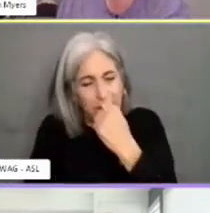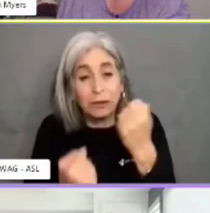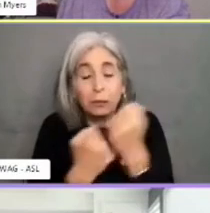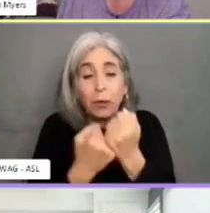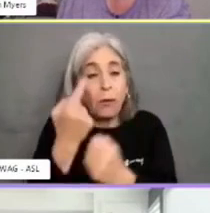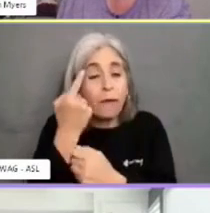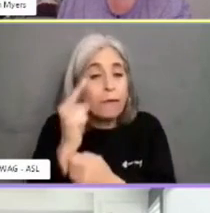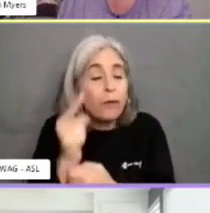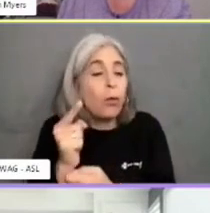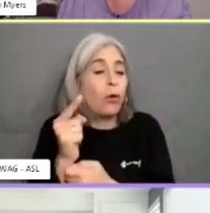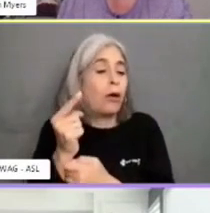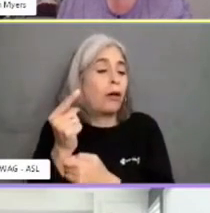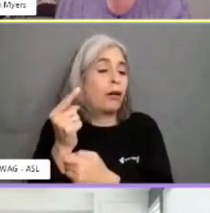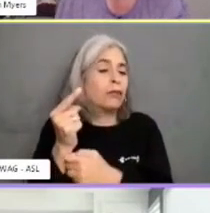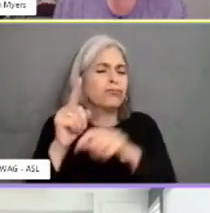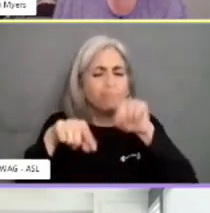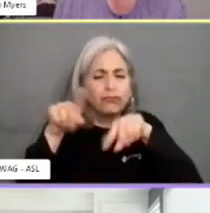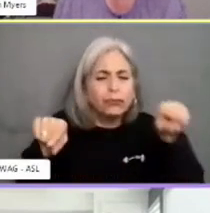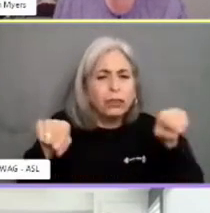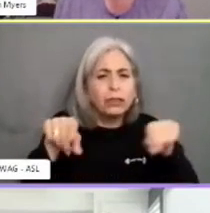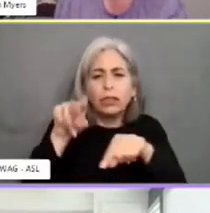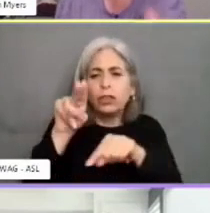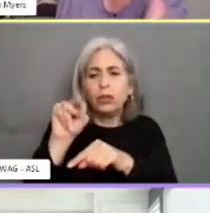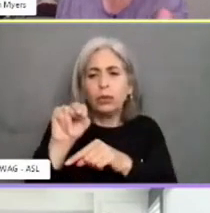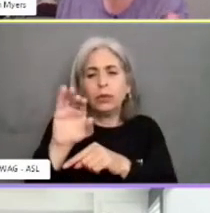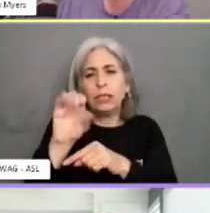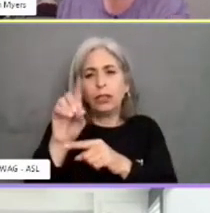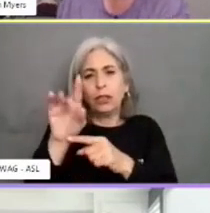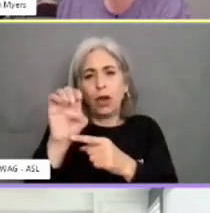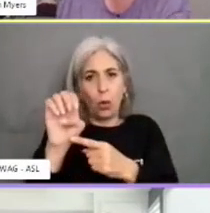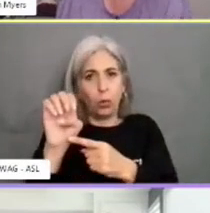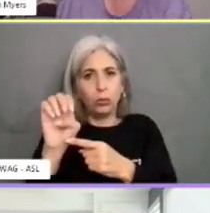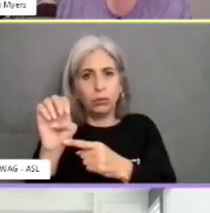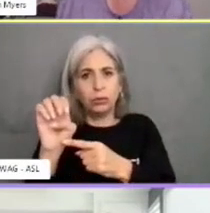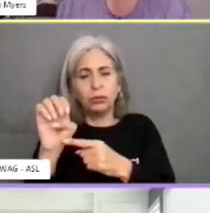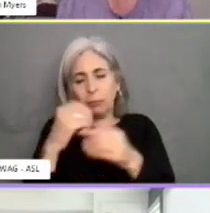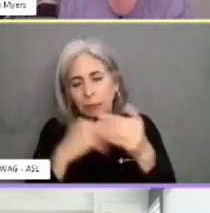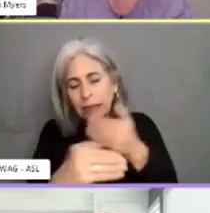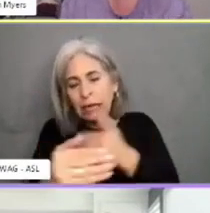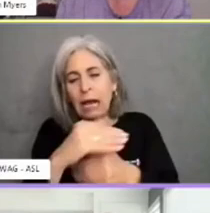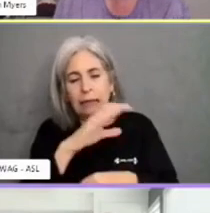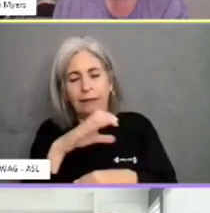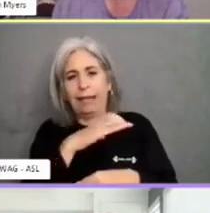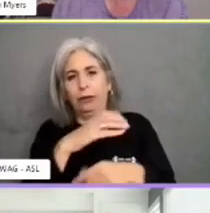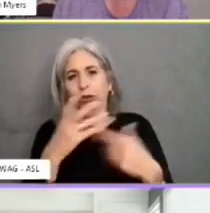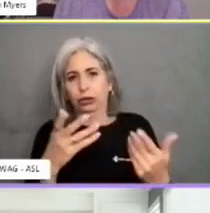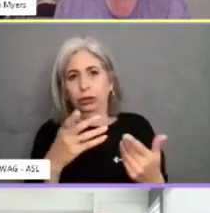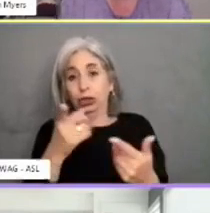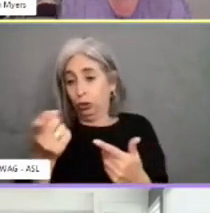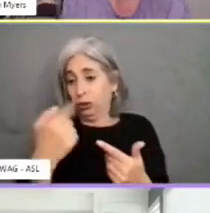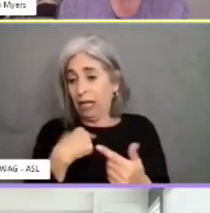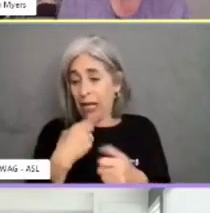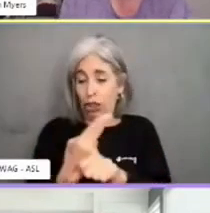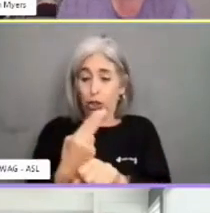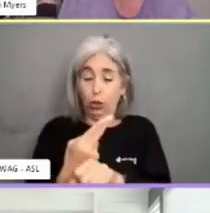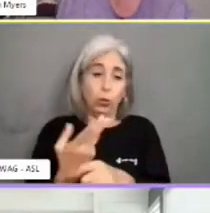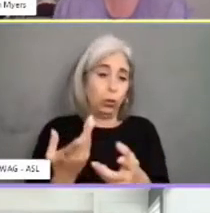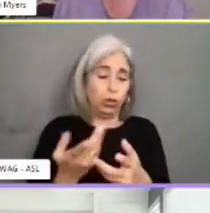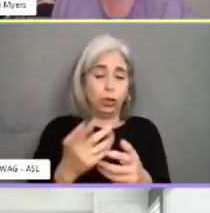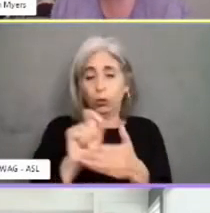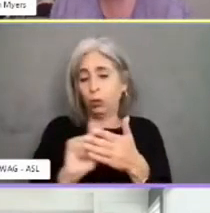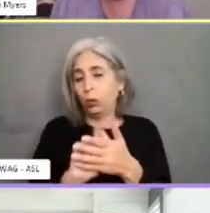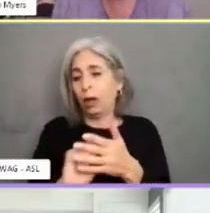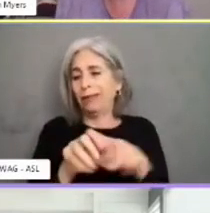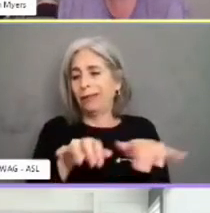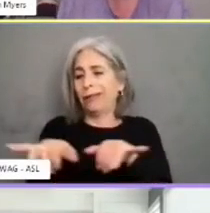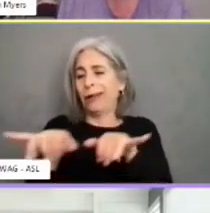for various Unicode characters beyond the characters that you and I might use to write common